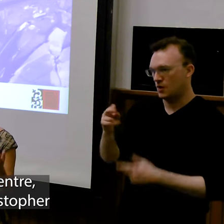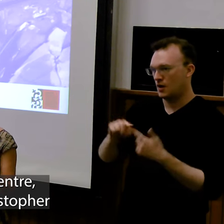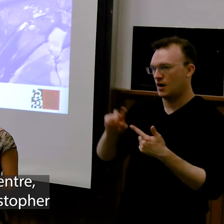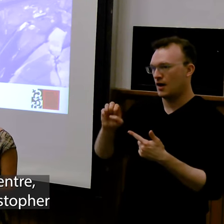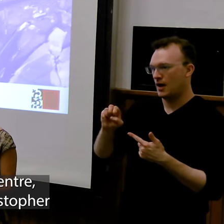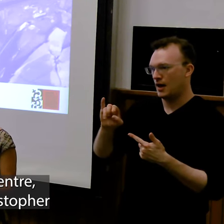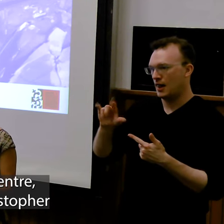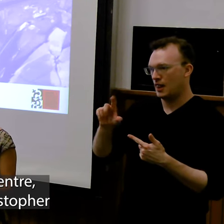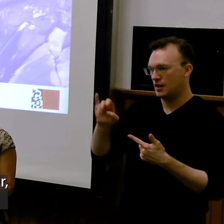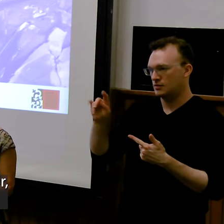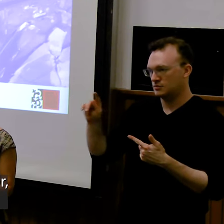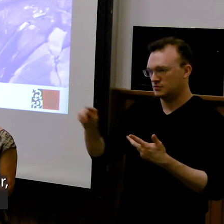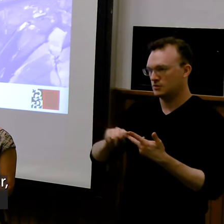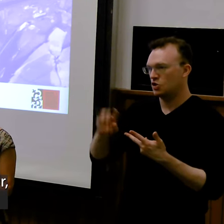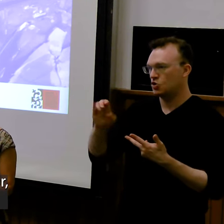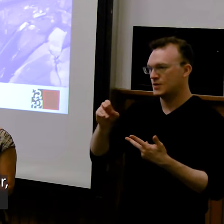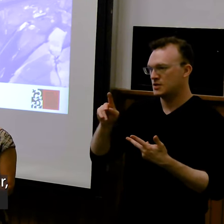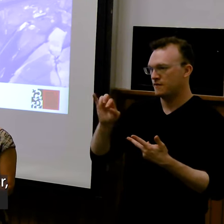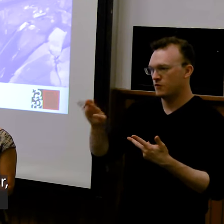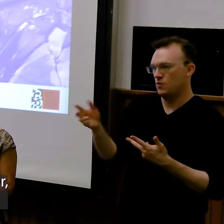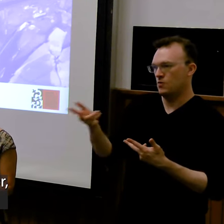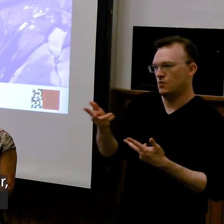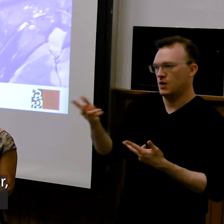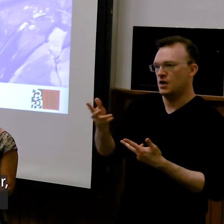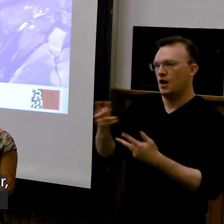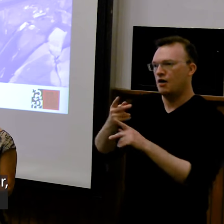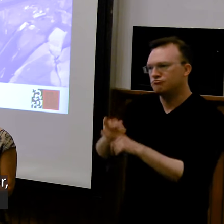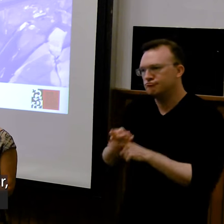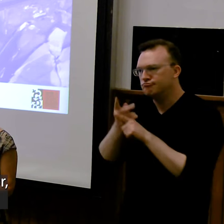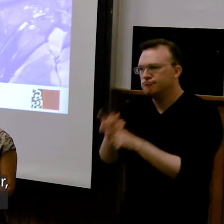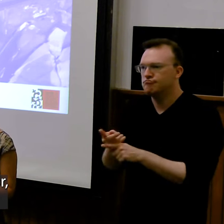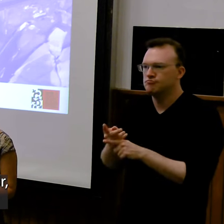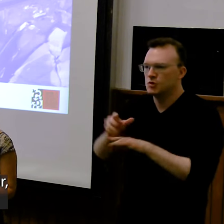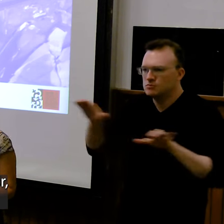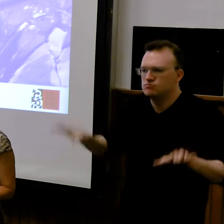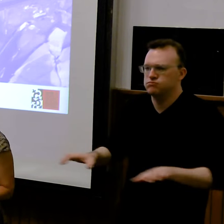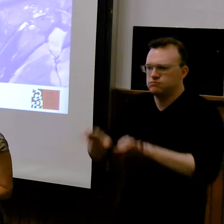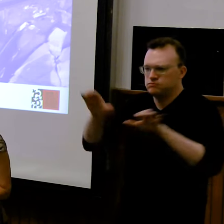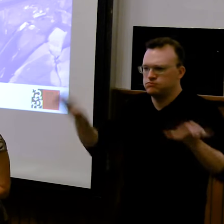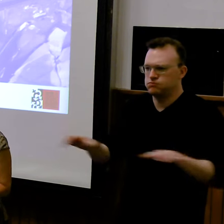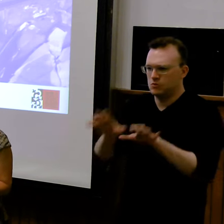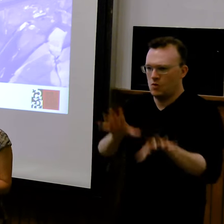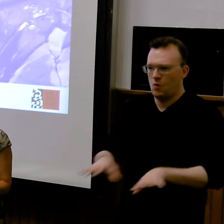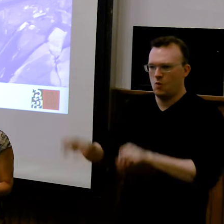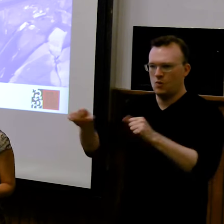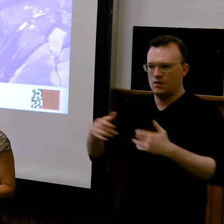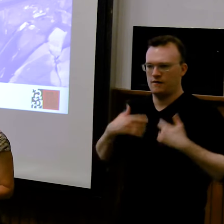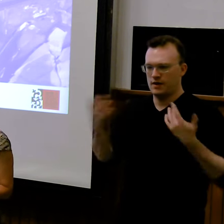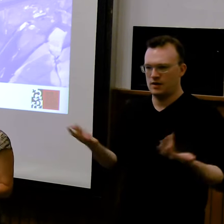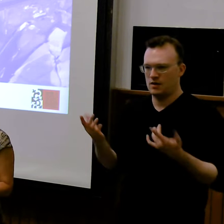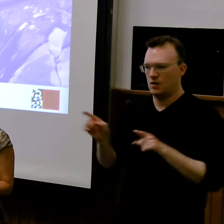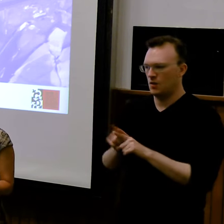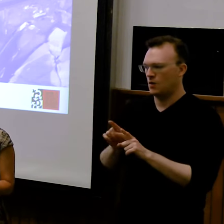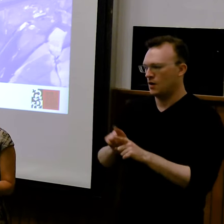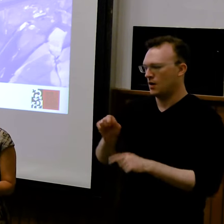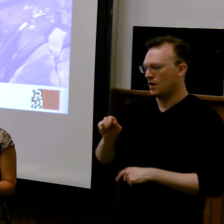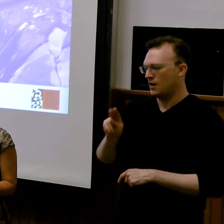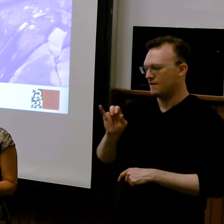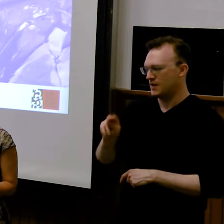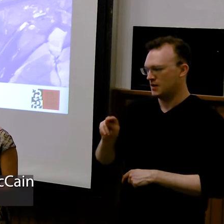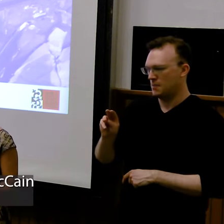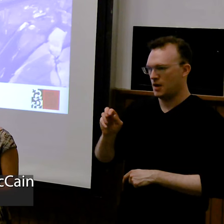Elliot Tilichek, and Christopher Smith for all their care and labor putting this event together. And Naveen Manai as